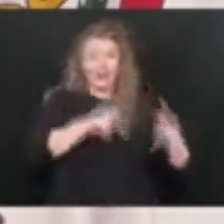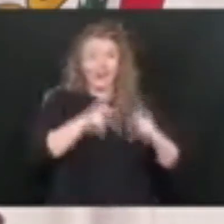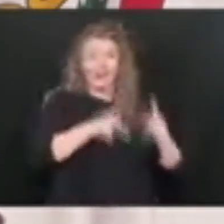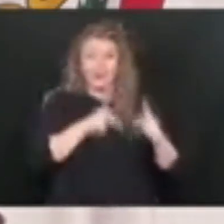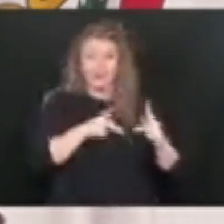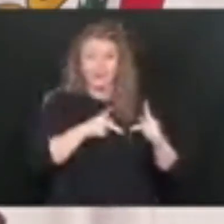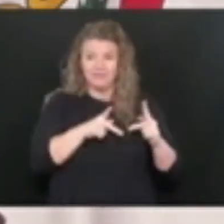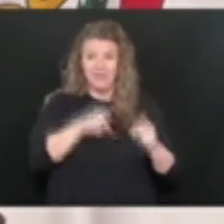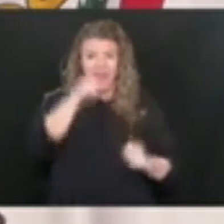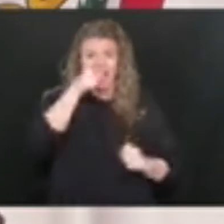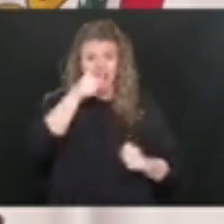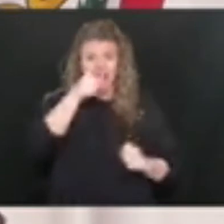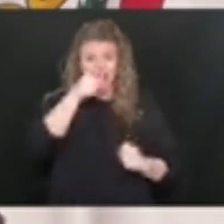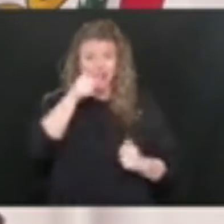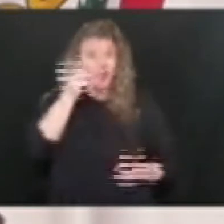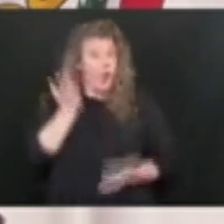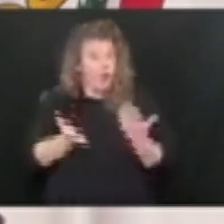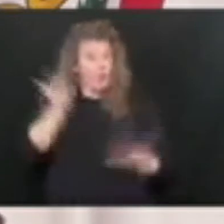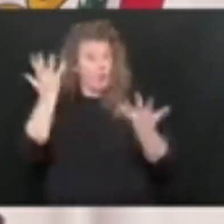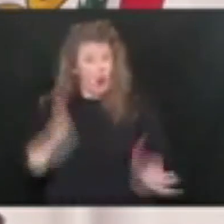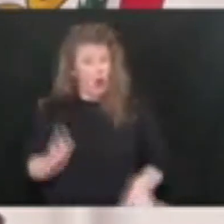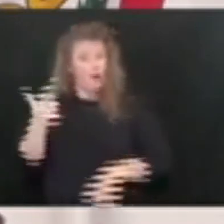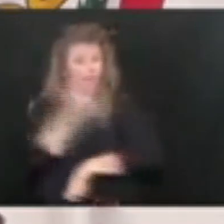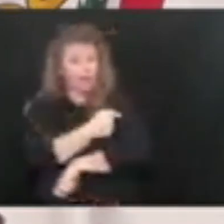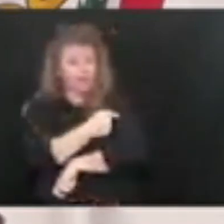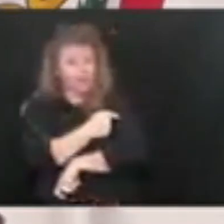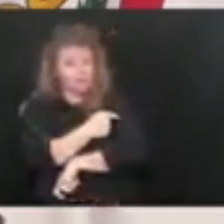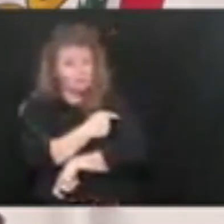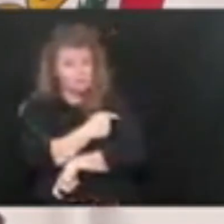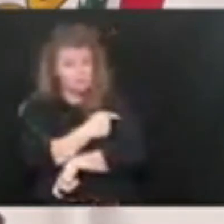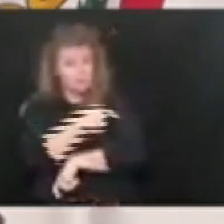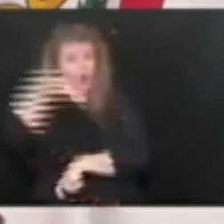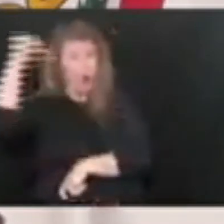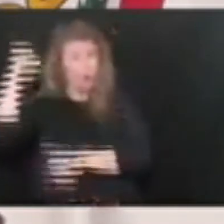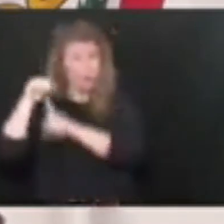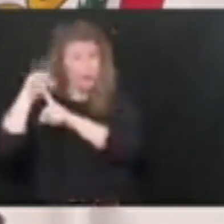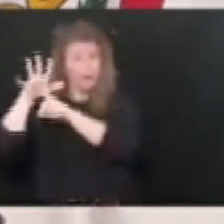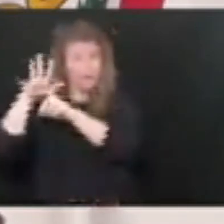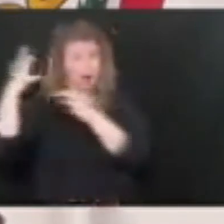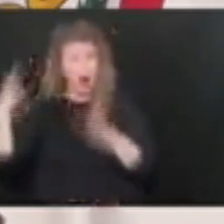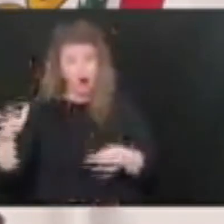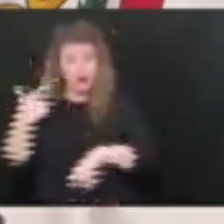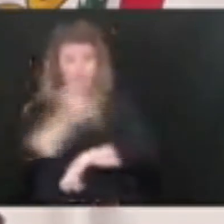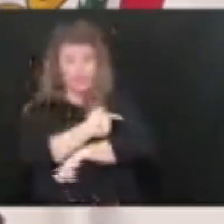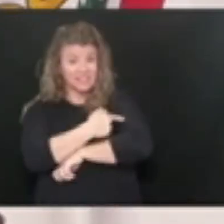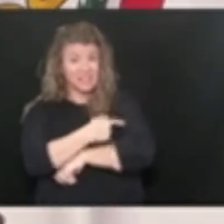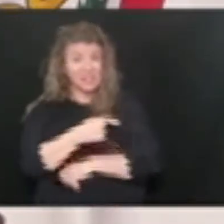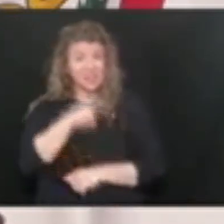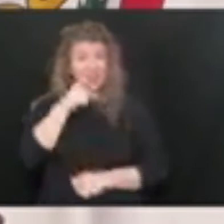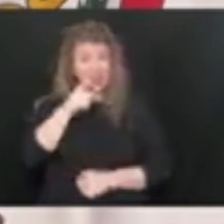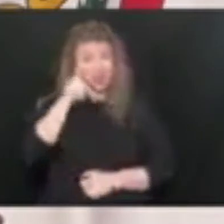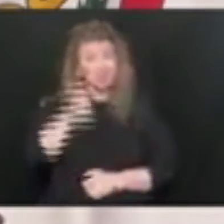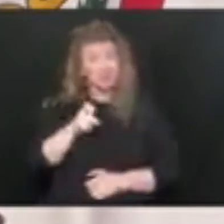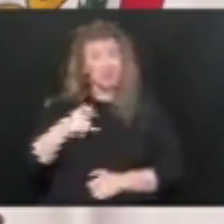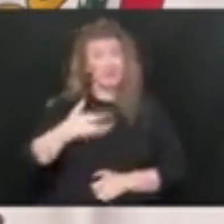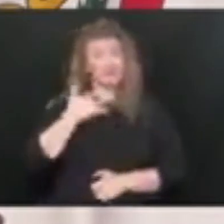may be vaccinated right now. Do you not think you have a